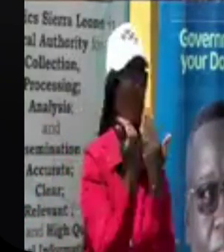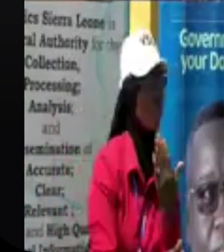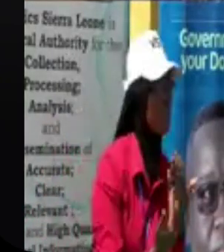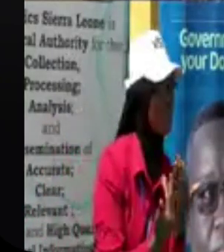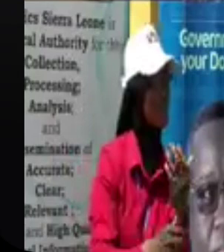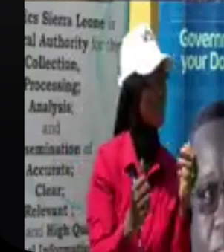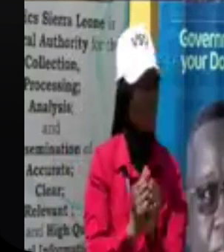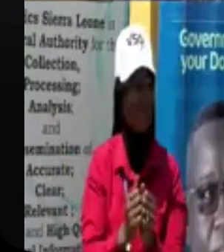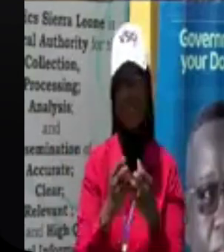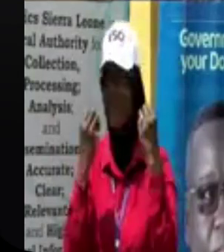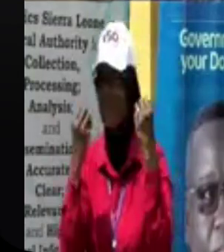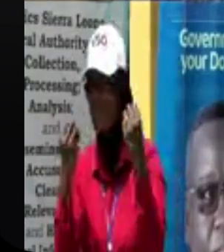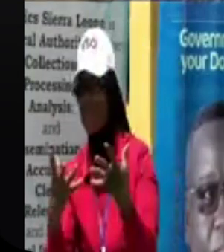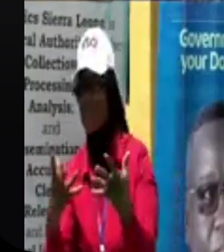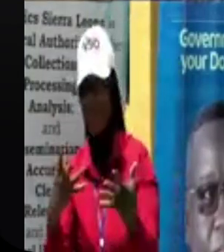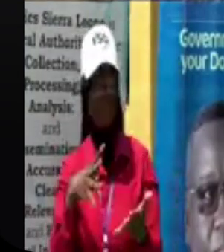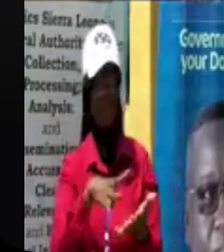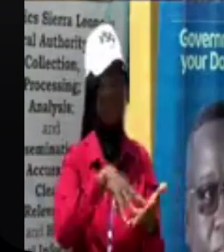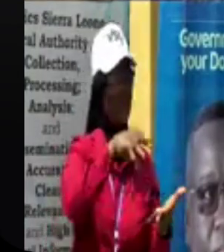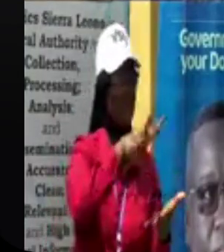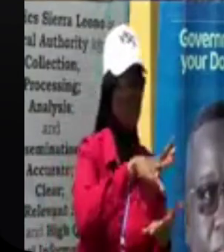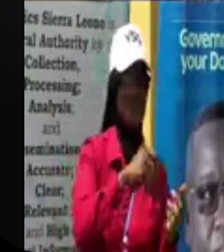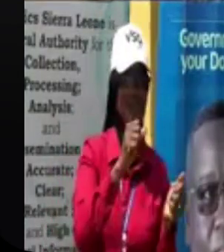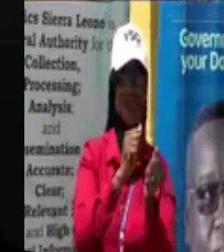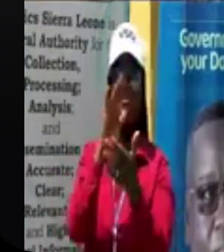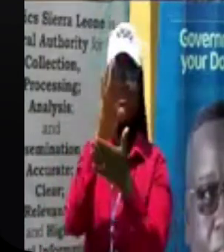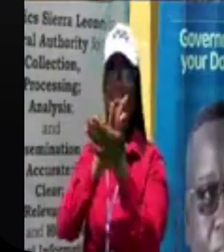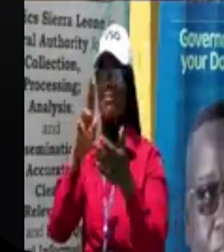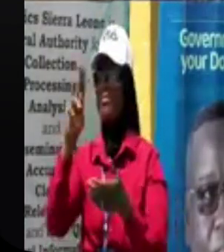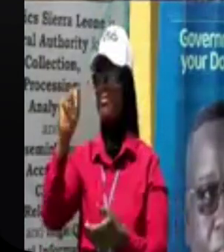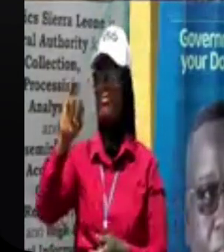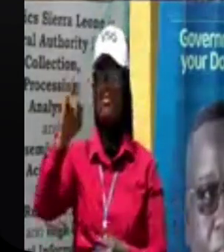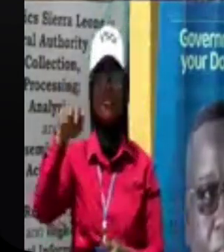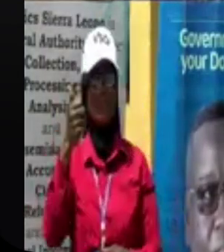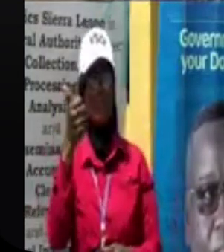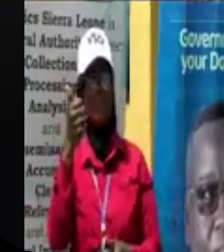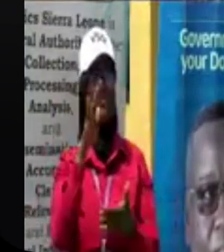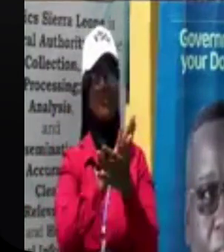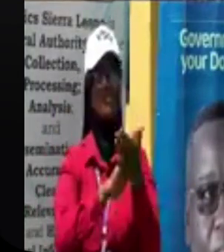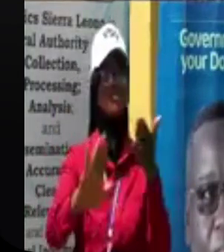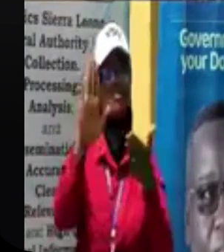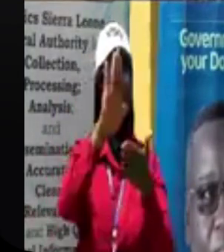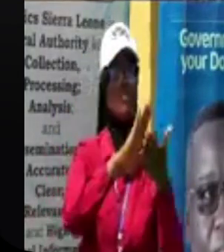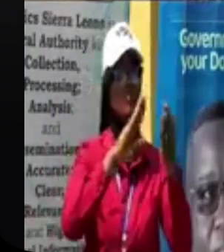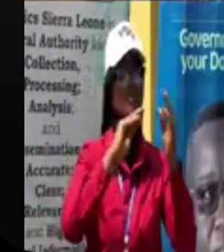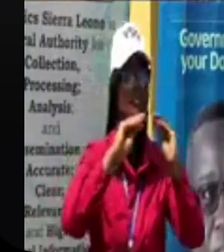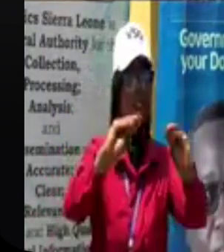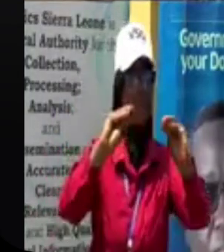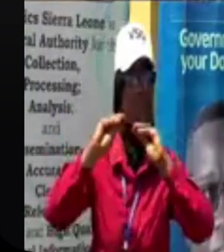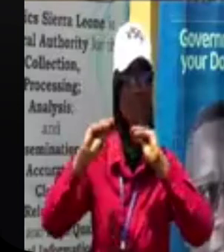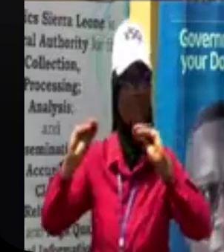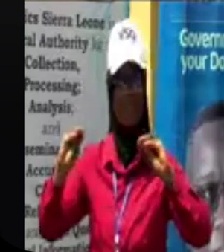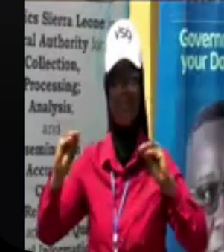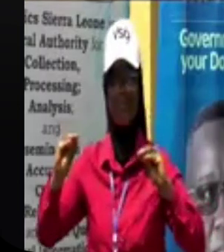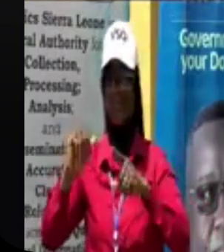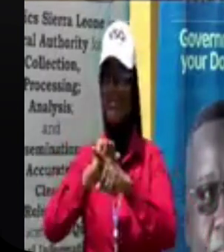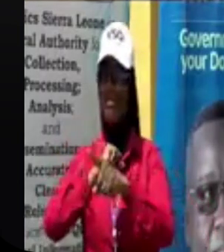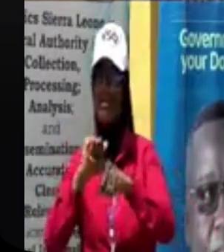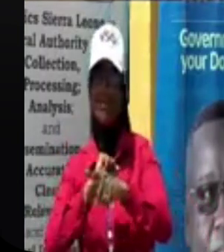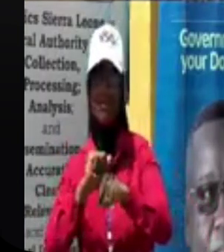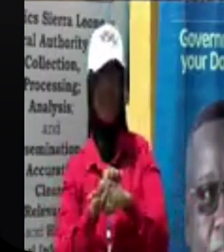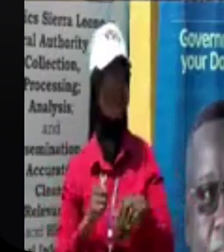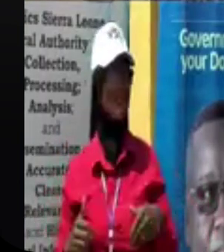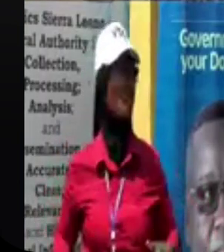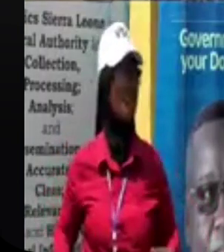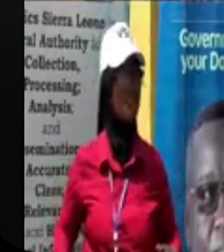things, and the slurry, then they work on Nigeria University. We don't train youths there as they speak. We get youth operators